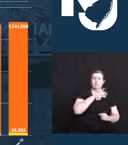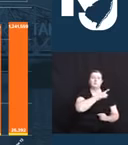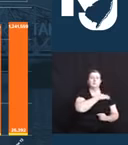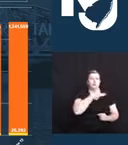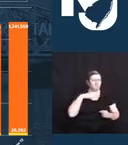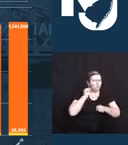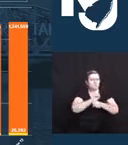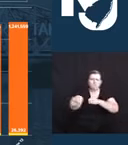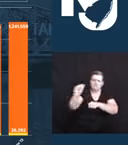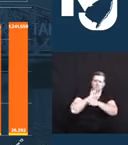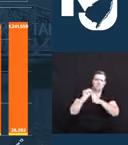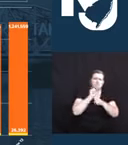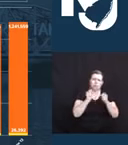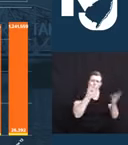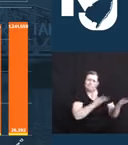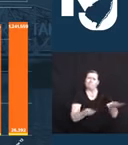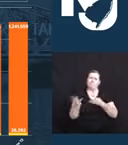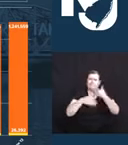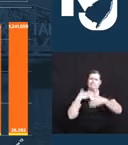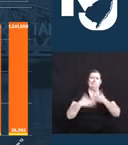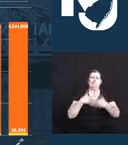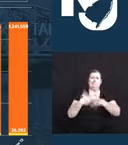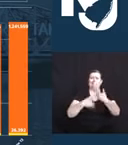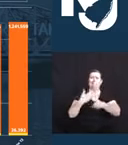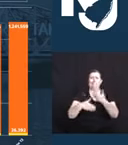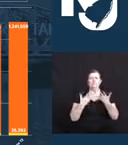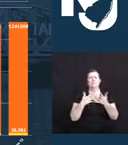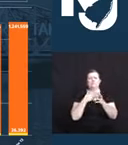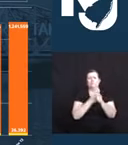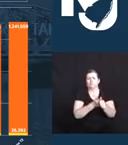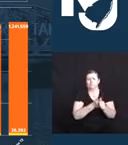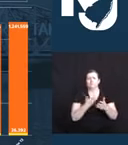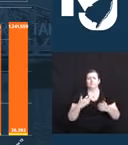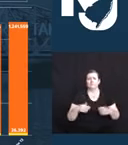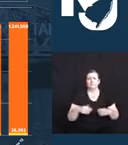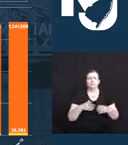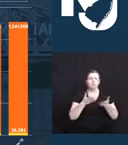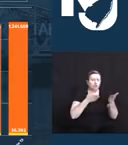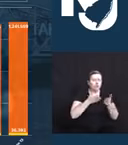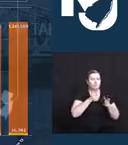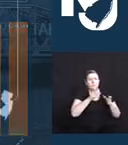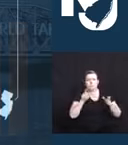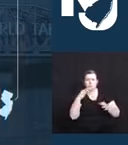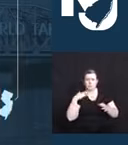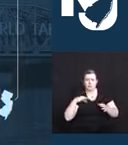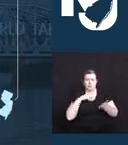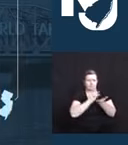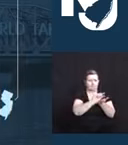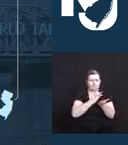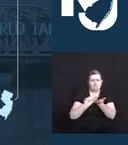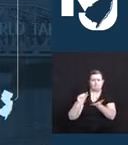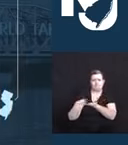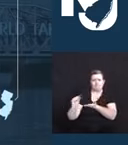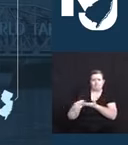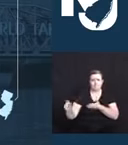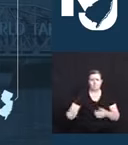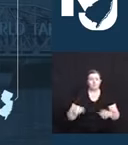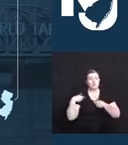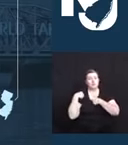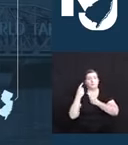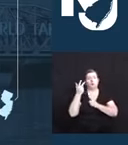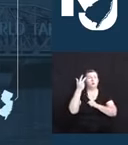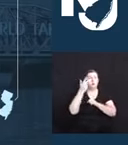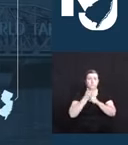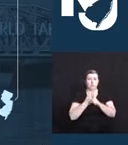in a timely manner and that benefits flow as quickly as possible. Over the past 3 months, more